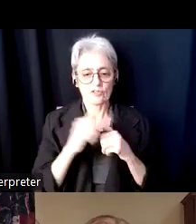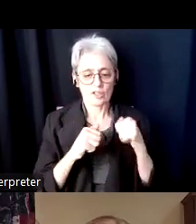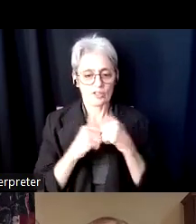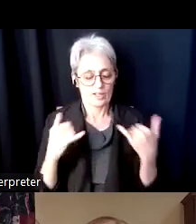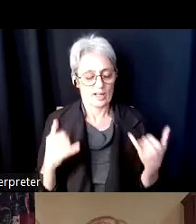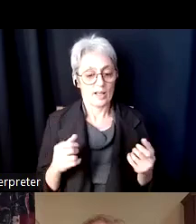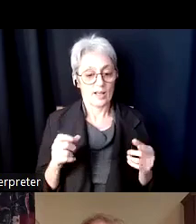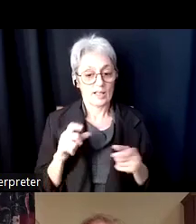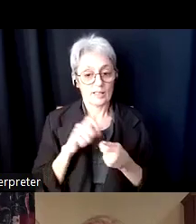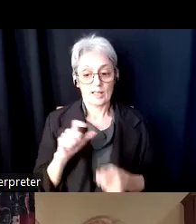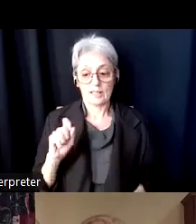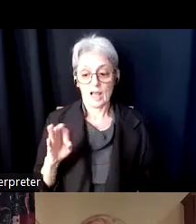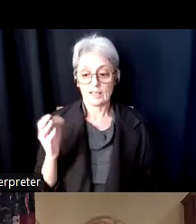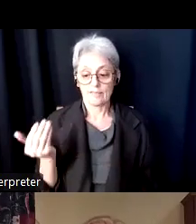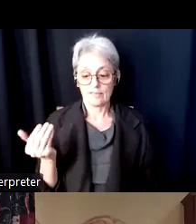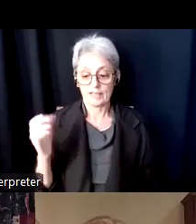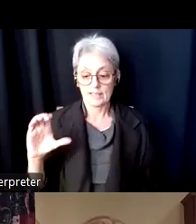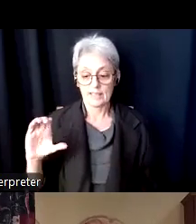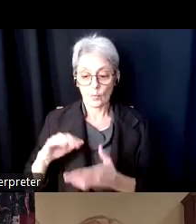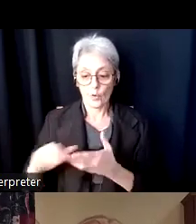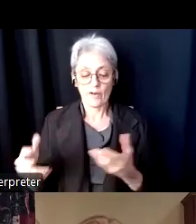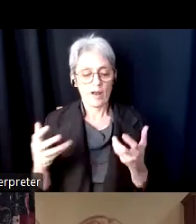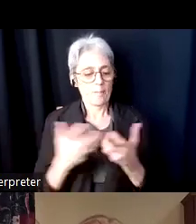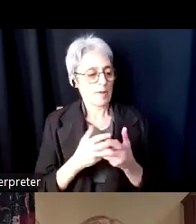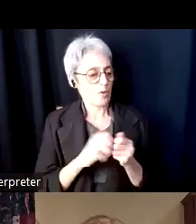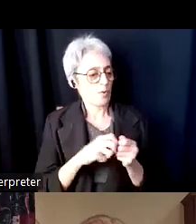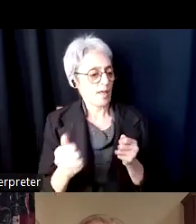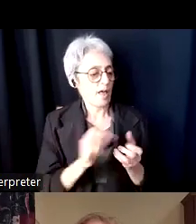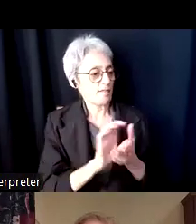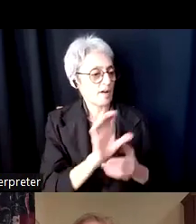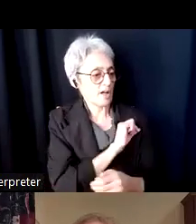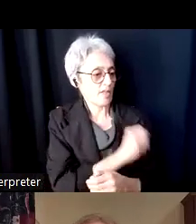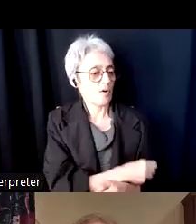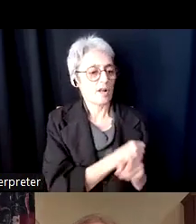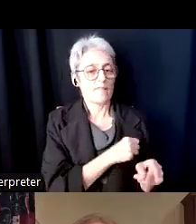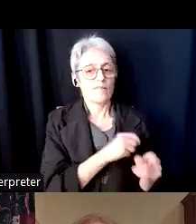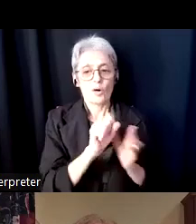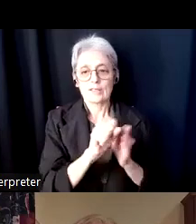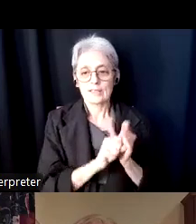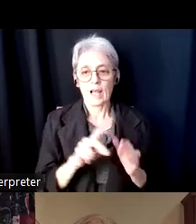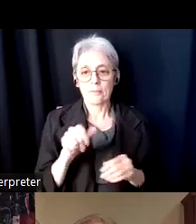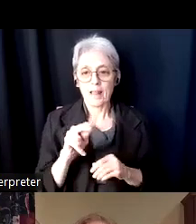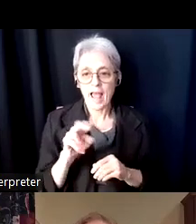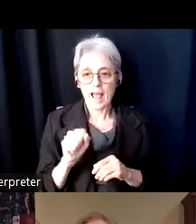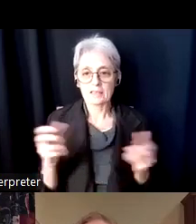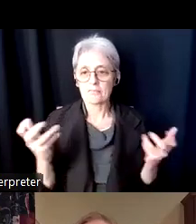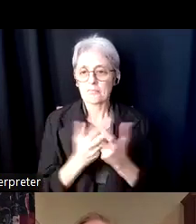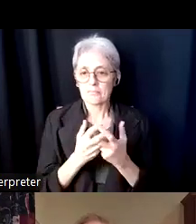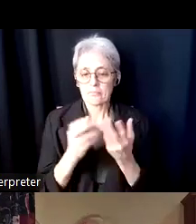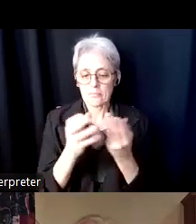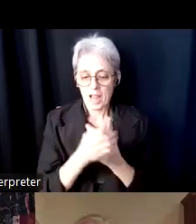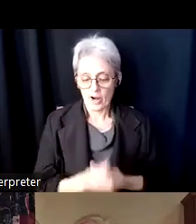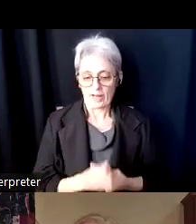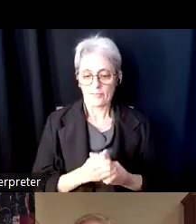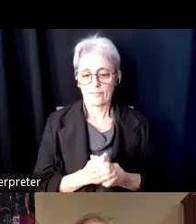1915C waivers with other funding authorities, including state plans, which in some ways really signals